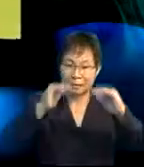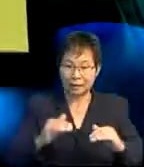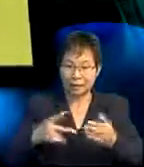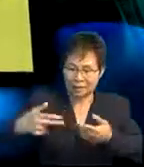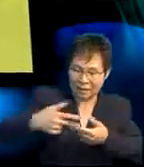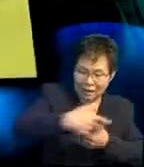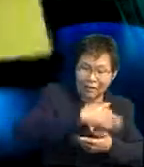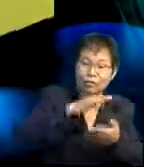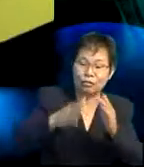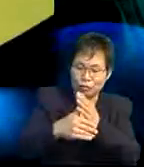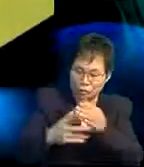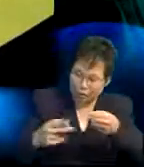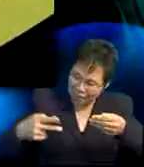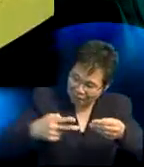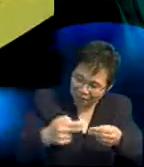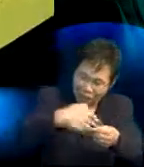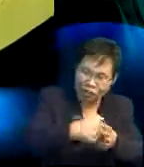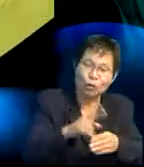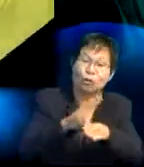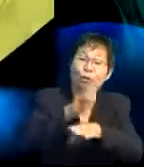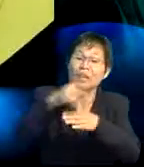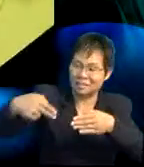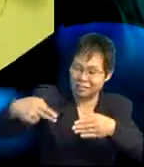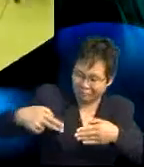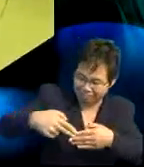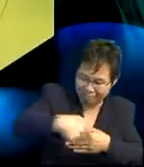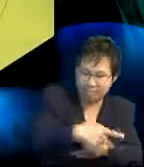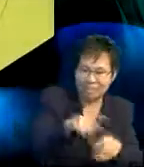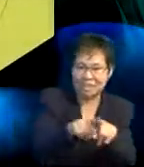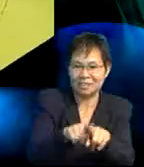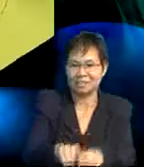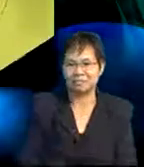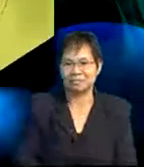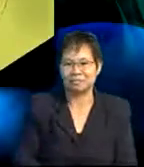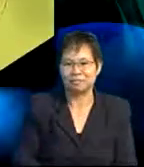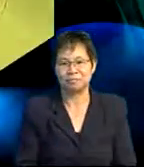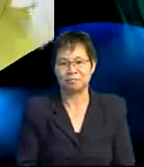Next, cut out the fish with a pair of scissors like this.